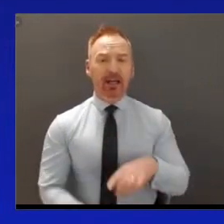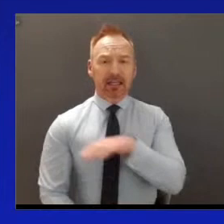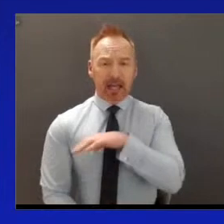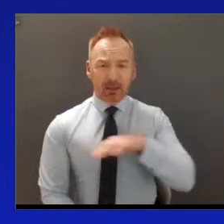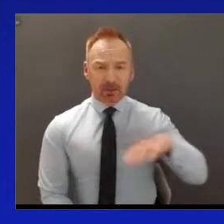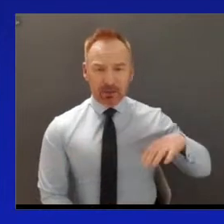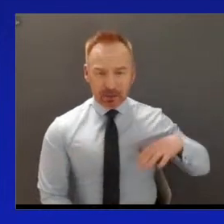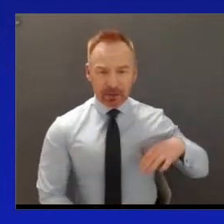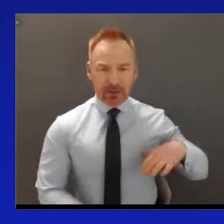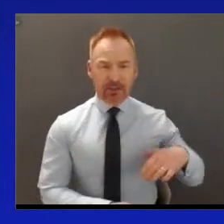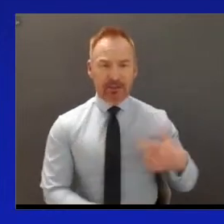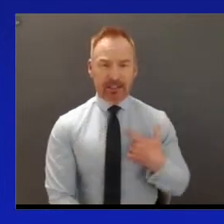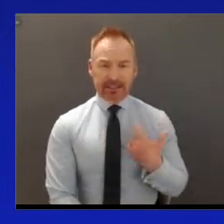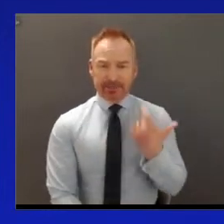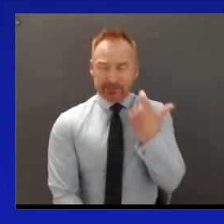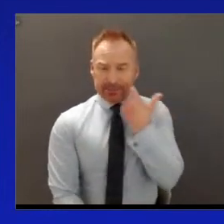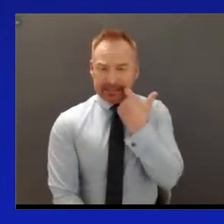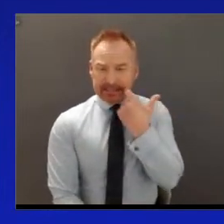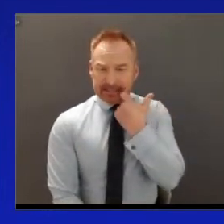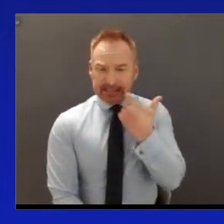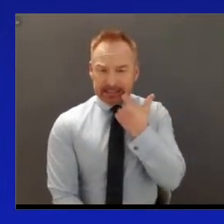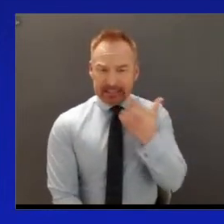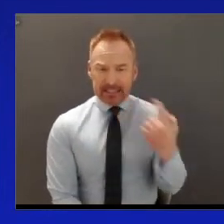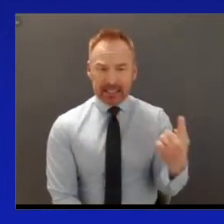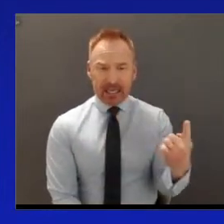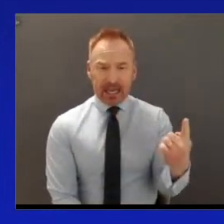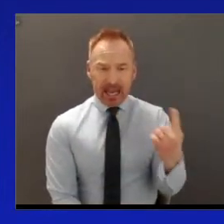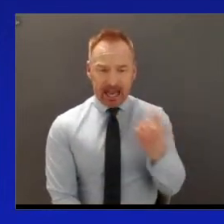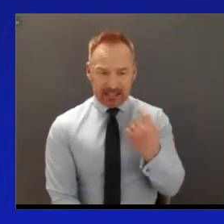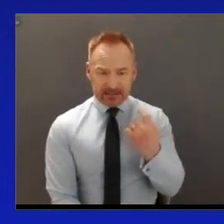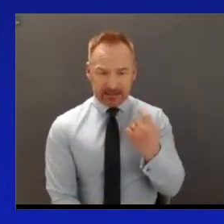to the rural area where